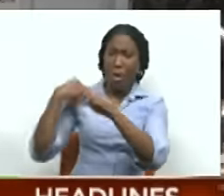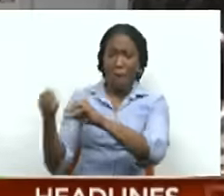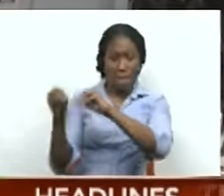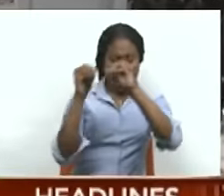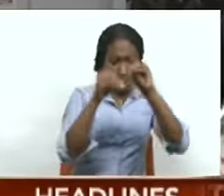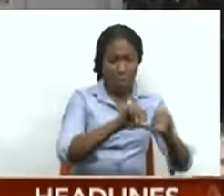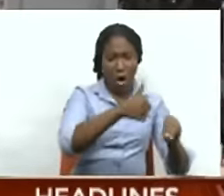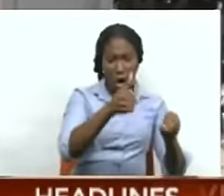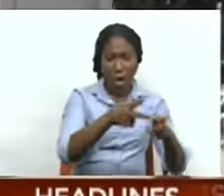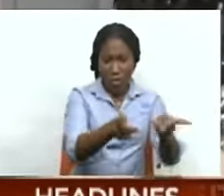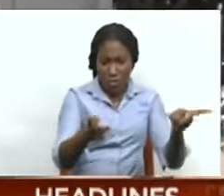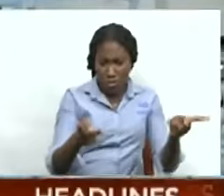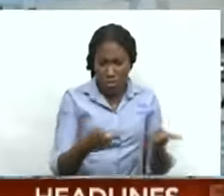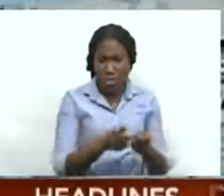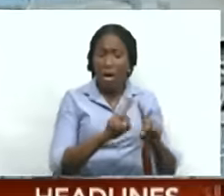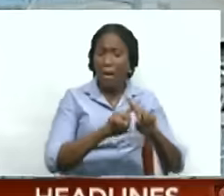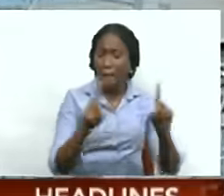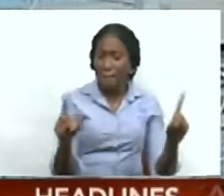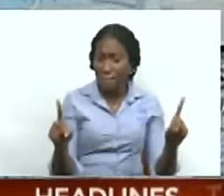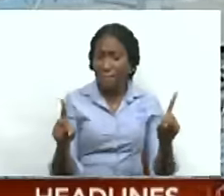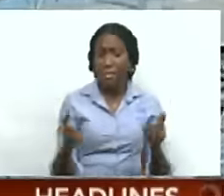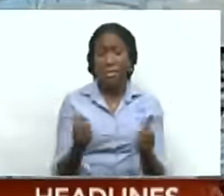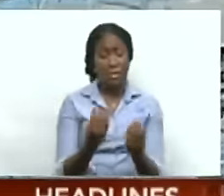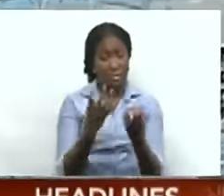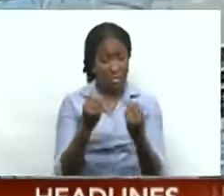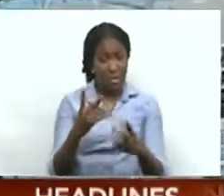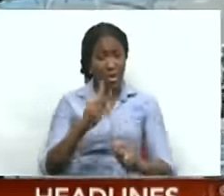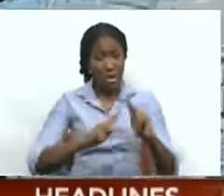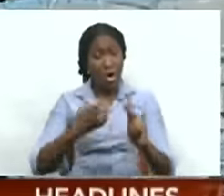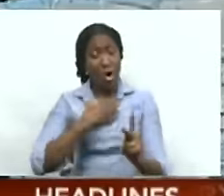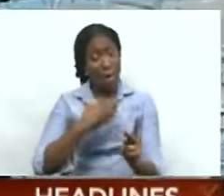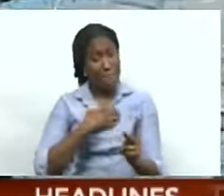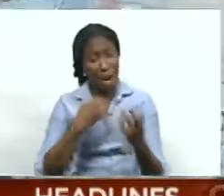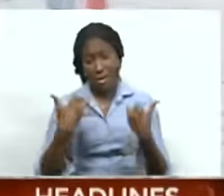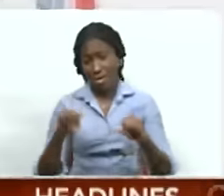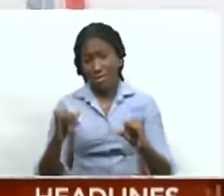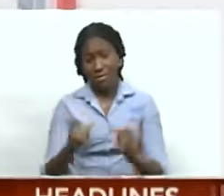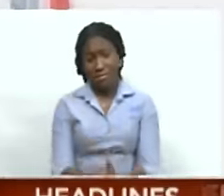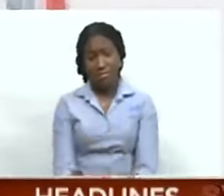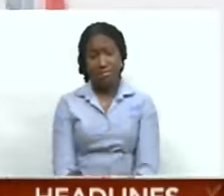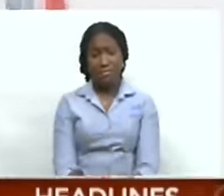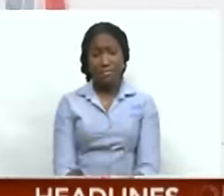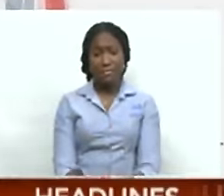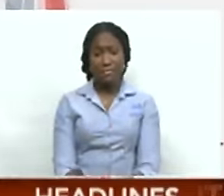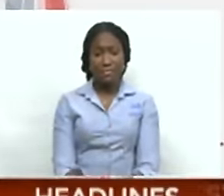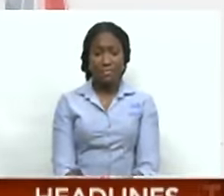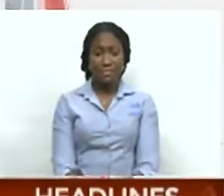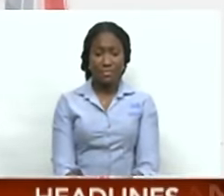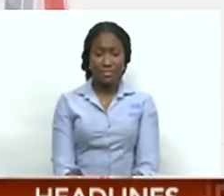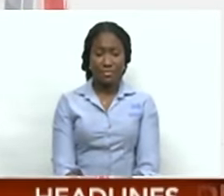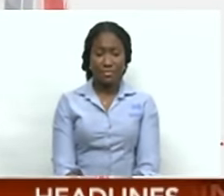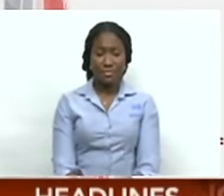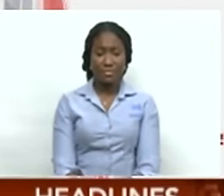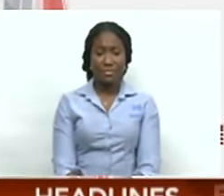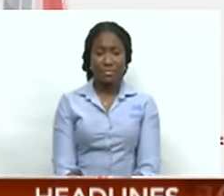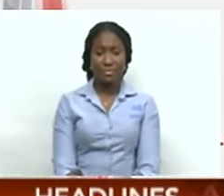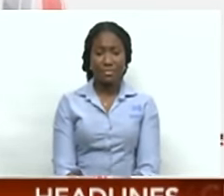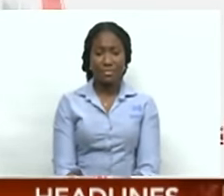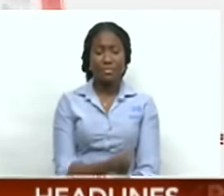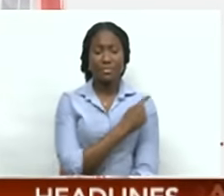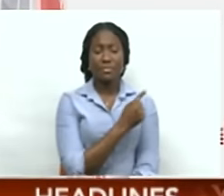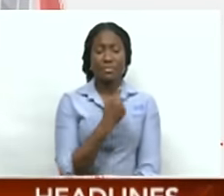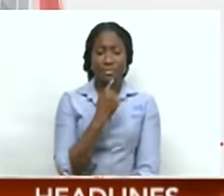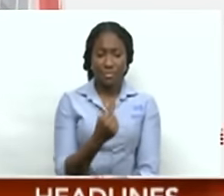has received several complaints from its members. In addition to